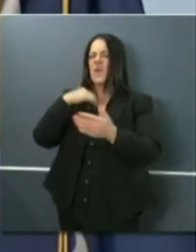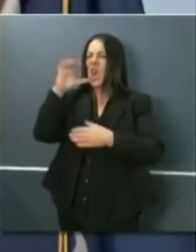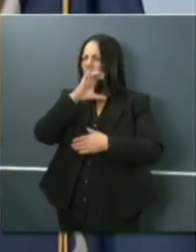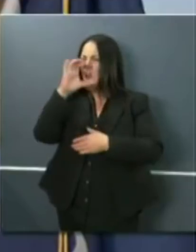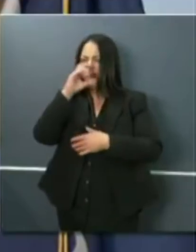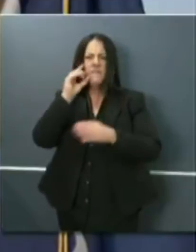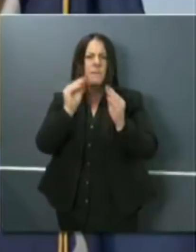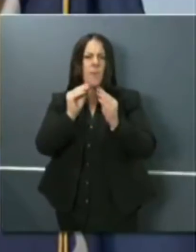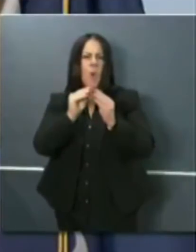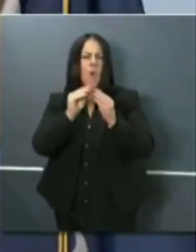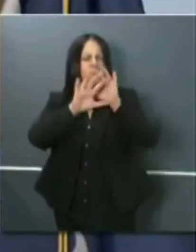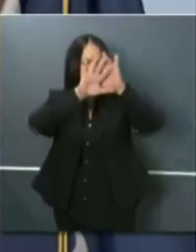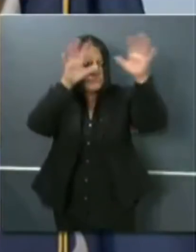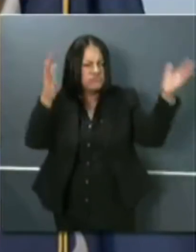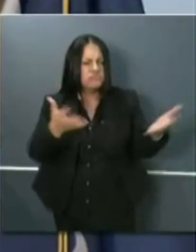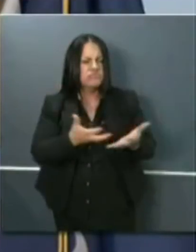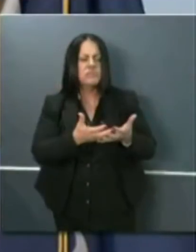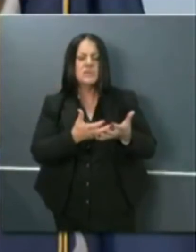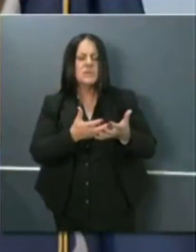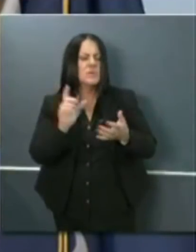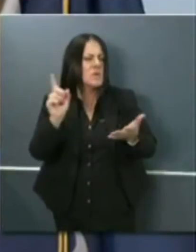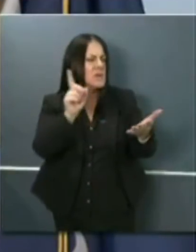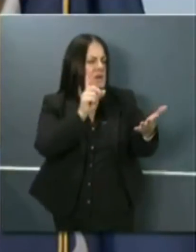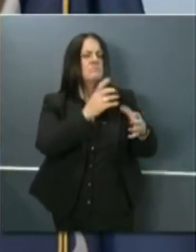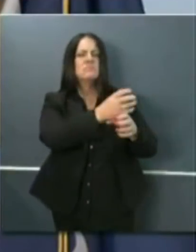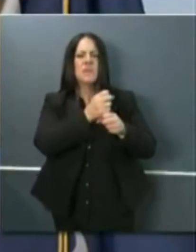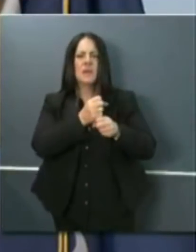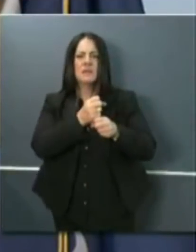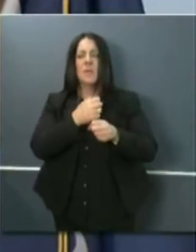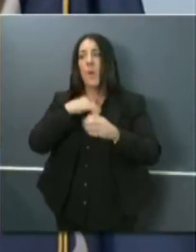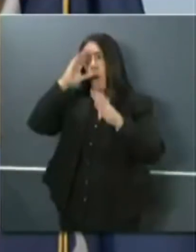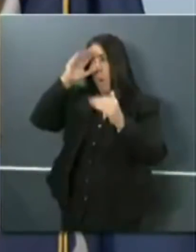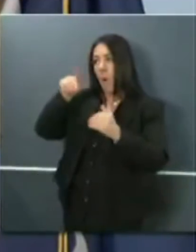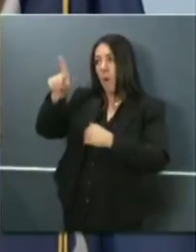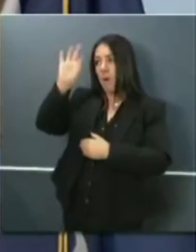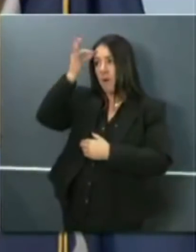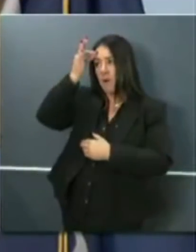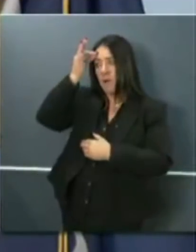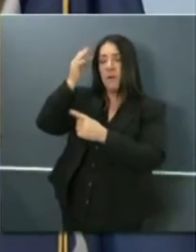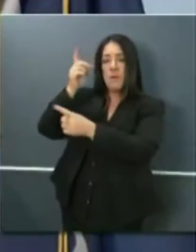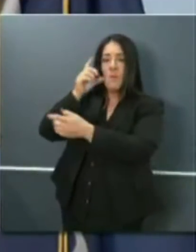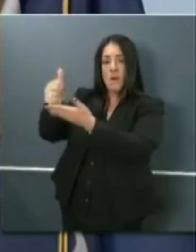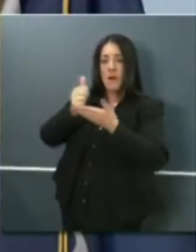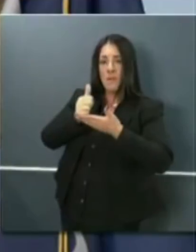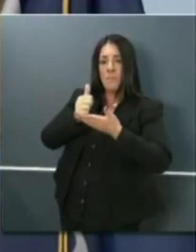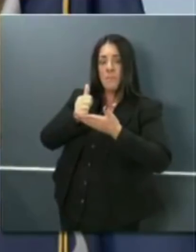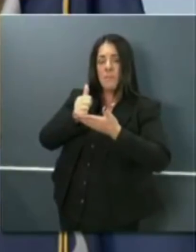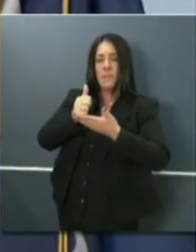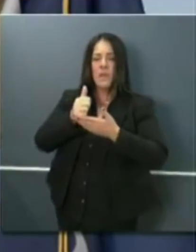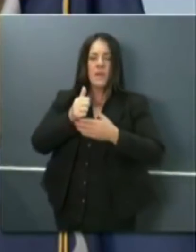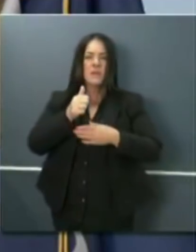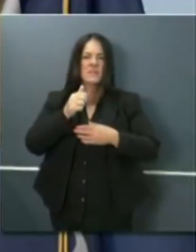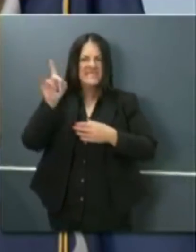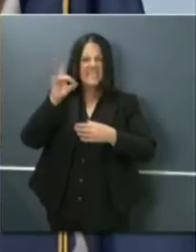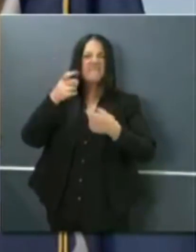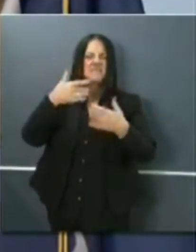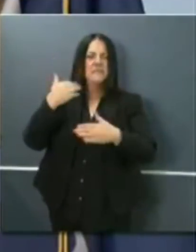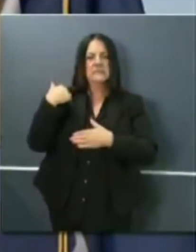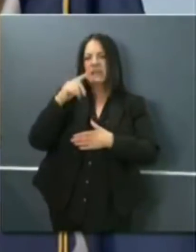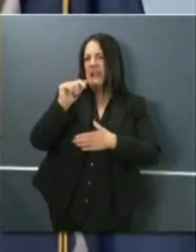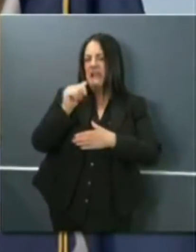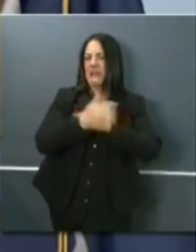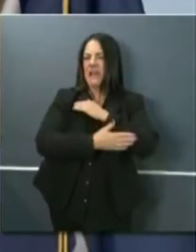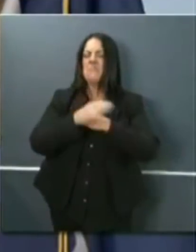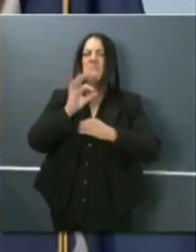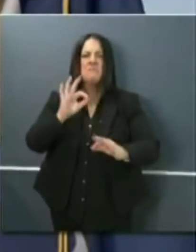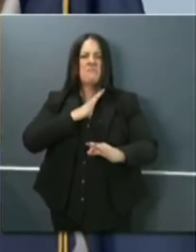globe, and we're hopeful that the federal government can assist us beyond the 170 that came into LA County, but if they don't,